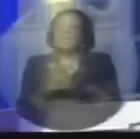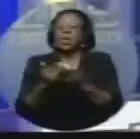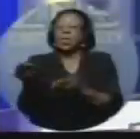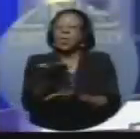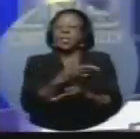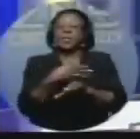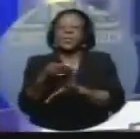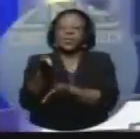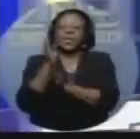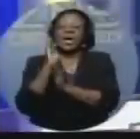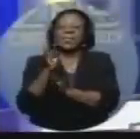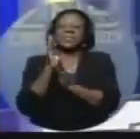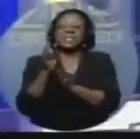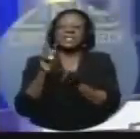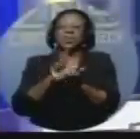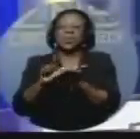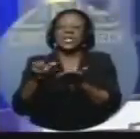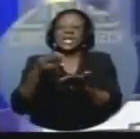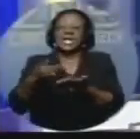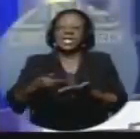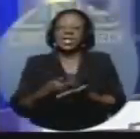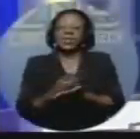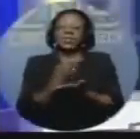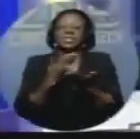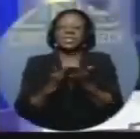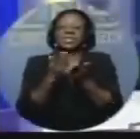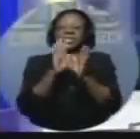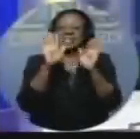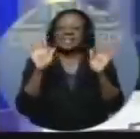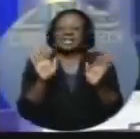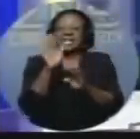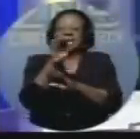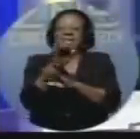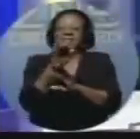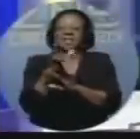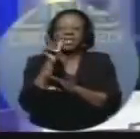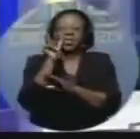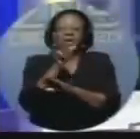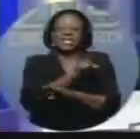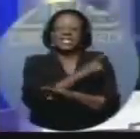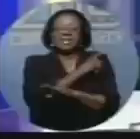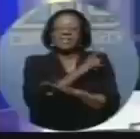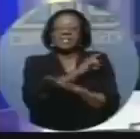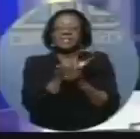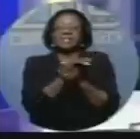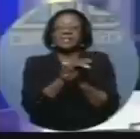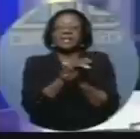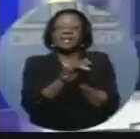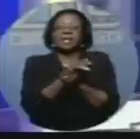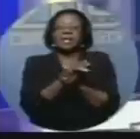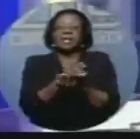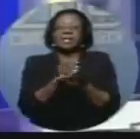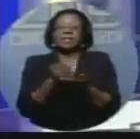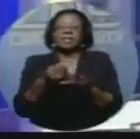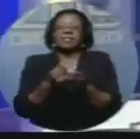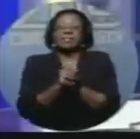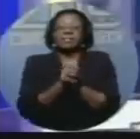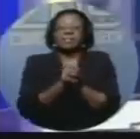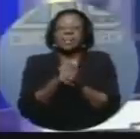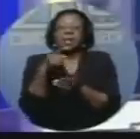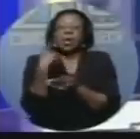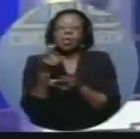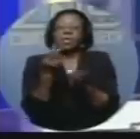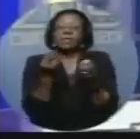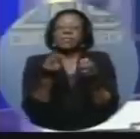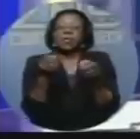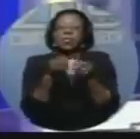Welcome to The Bahamas Tonight, the weekend edition. Good Sunday evening, everyone. I'm LaDawn Davis. Thanks so much for joining us. Here's what's making news. Only a